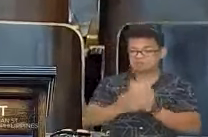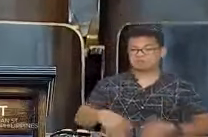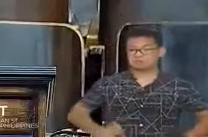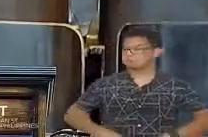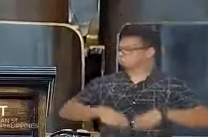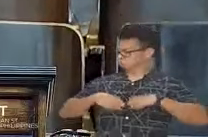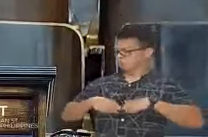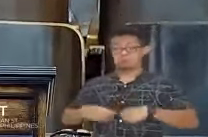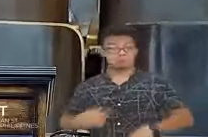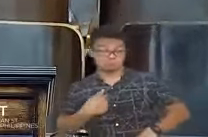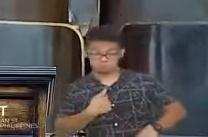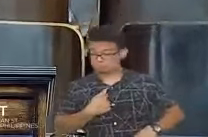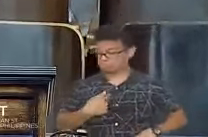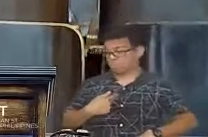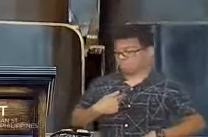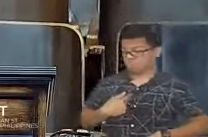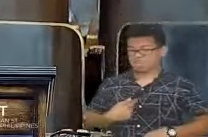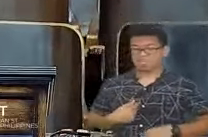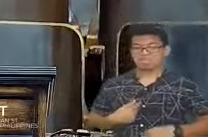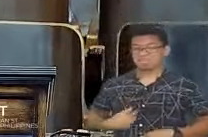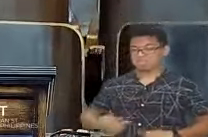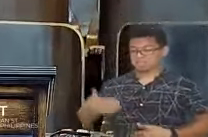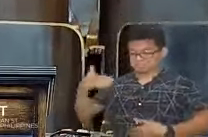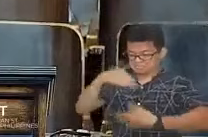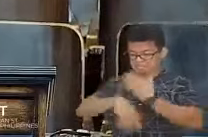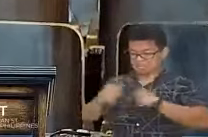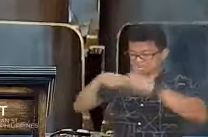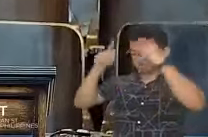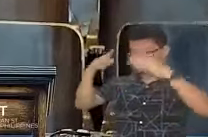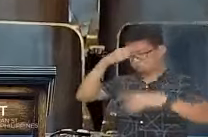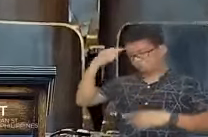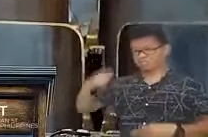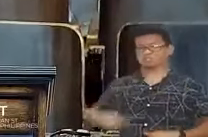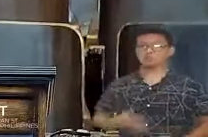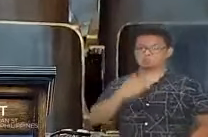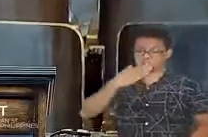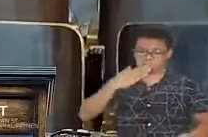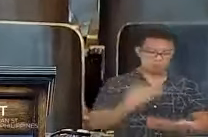here because of good works.